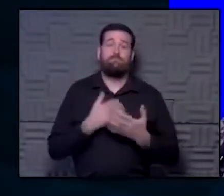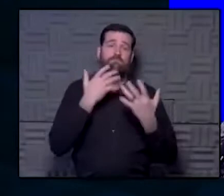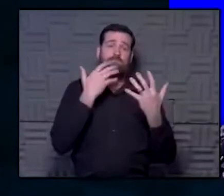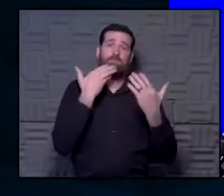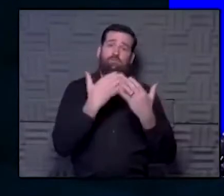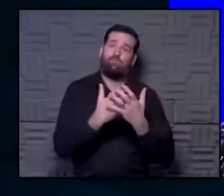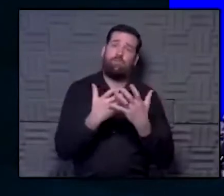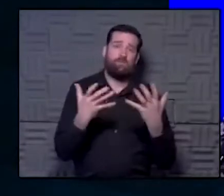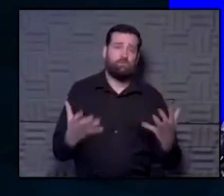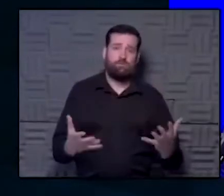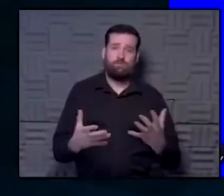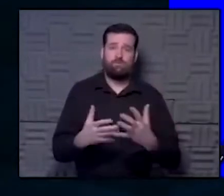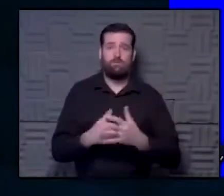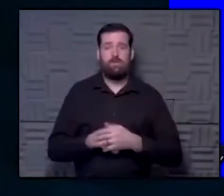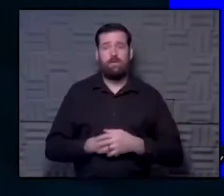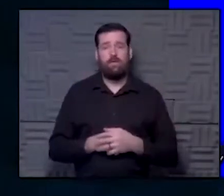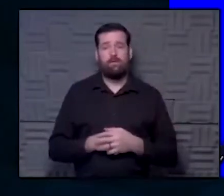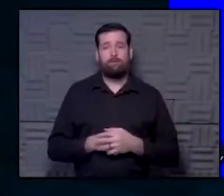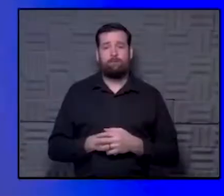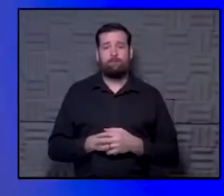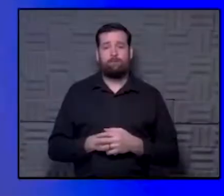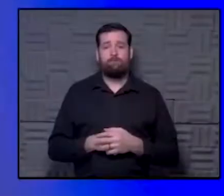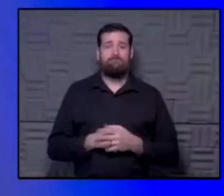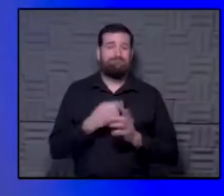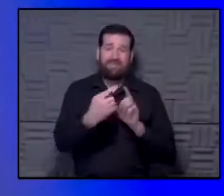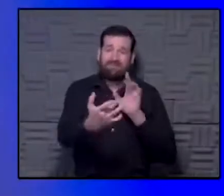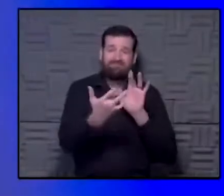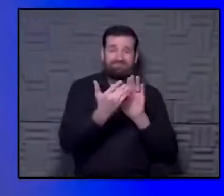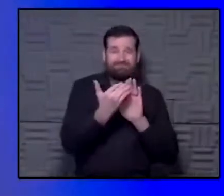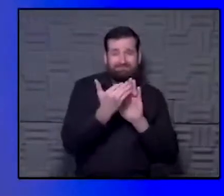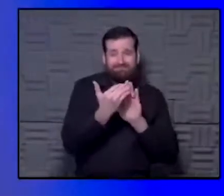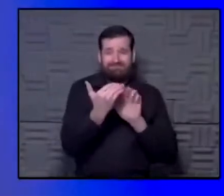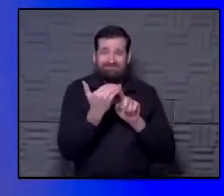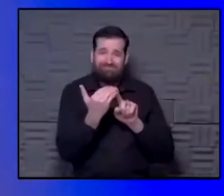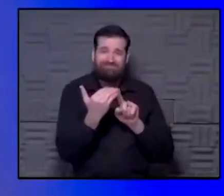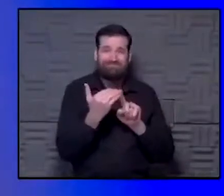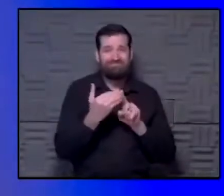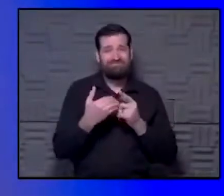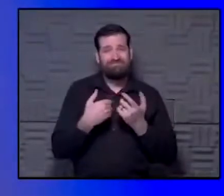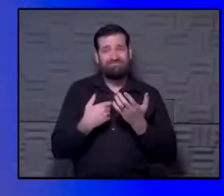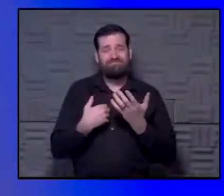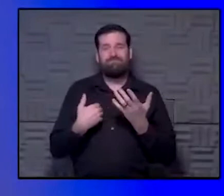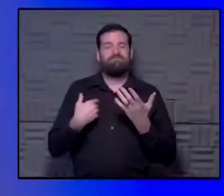so much for that. And he checks in on me because I kind of lose my way.